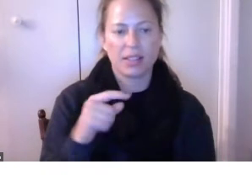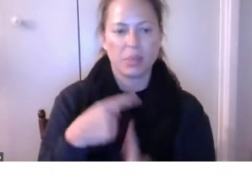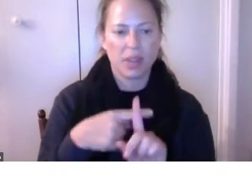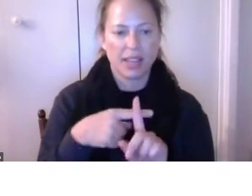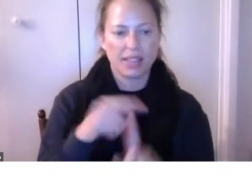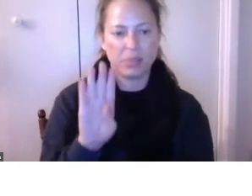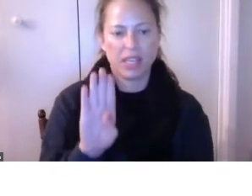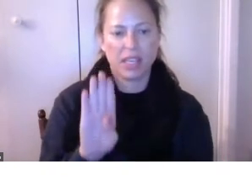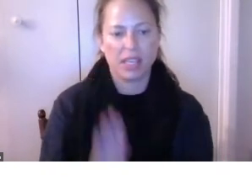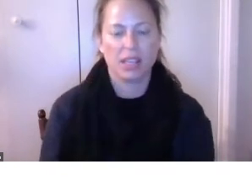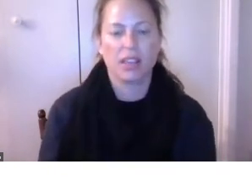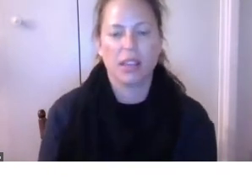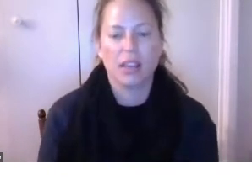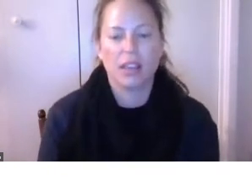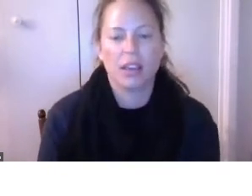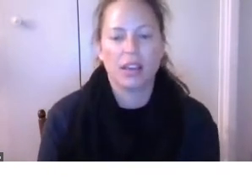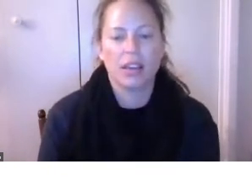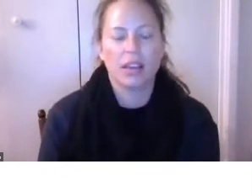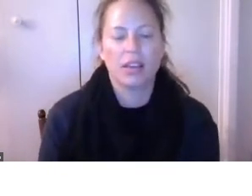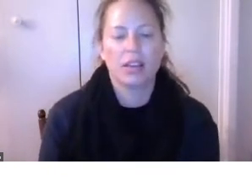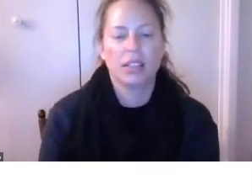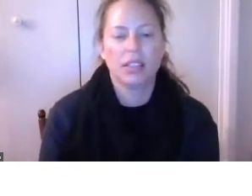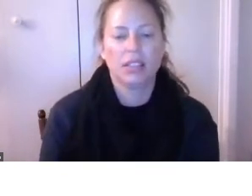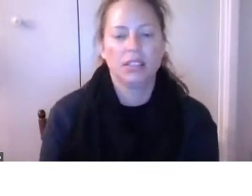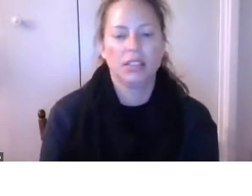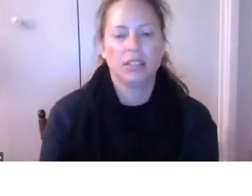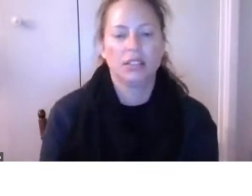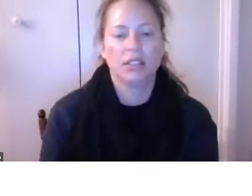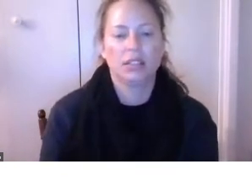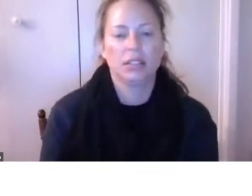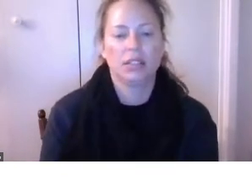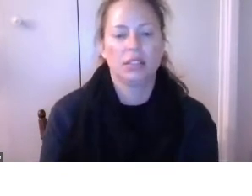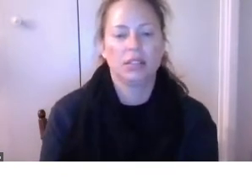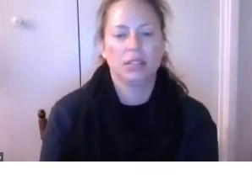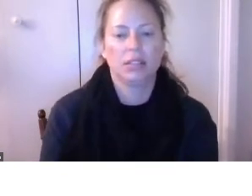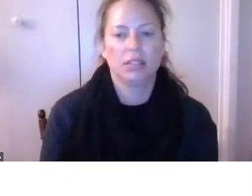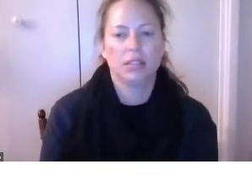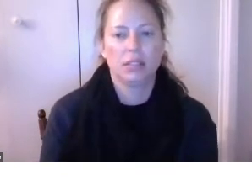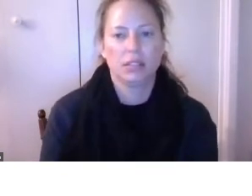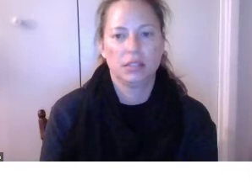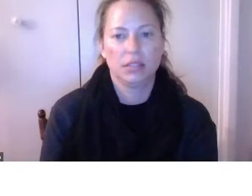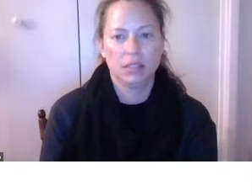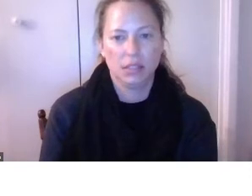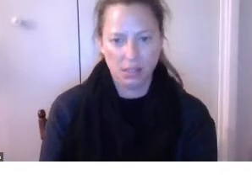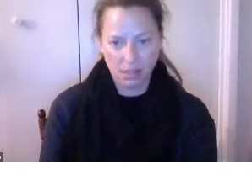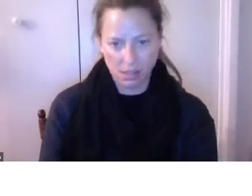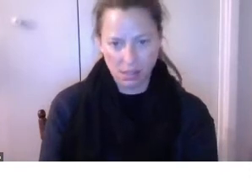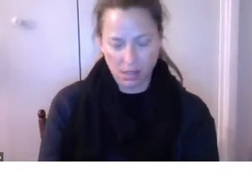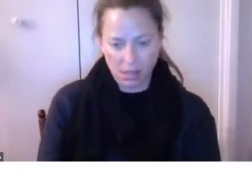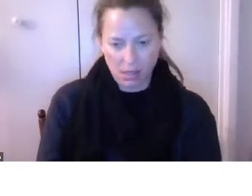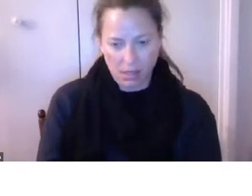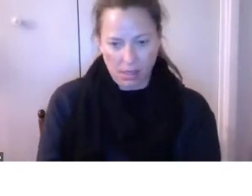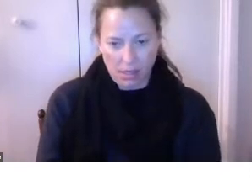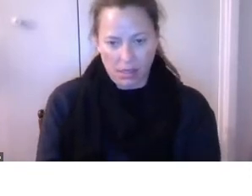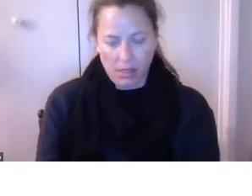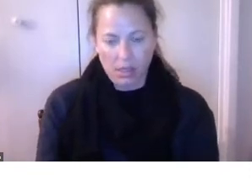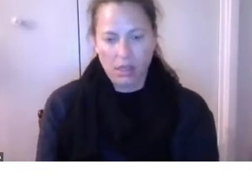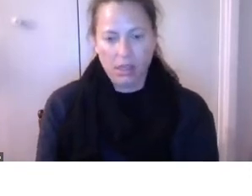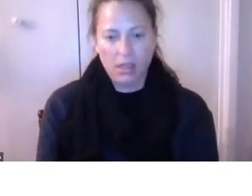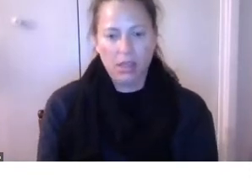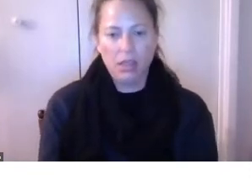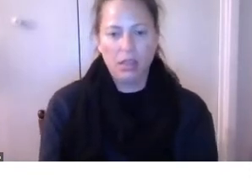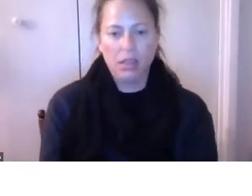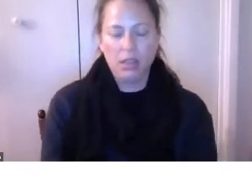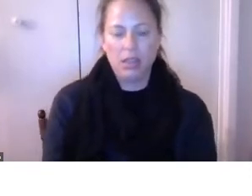and get started. Let me erase all this. All right, so what it's saying right here is they're plugging it